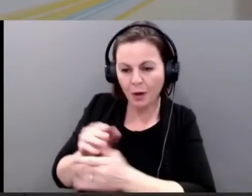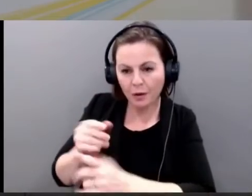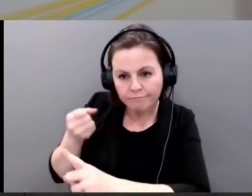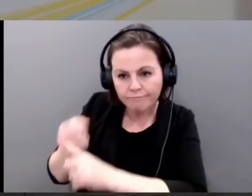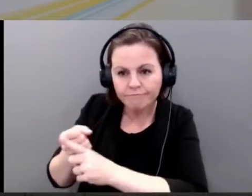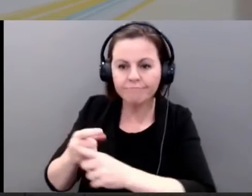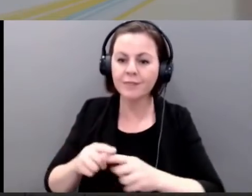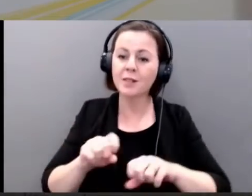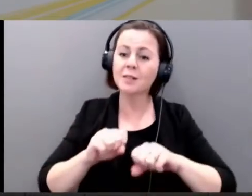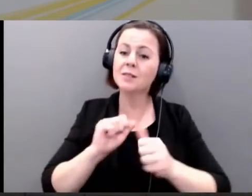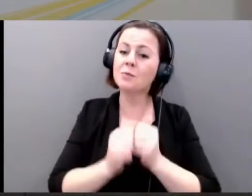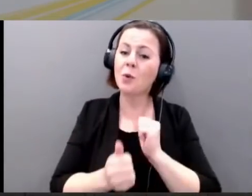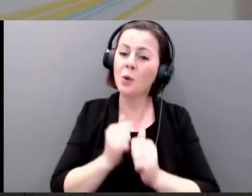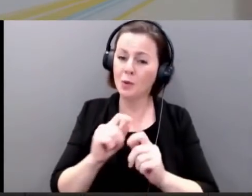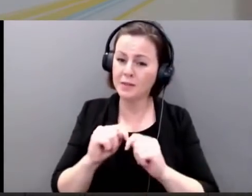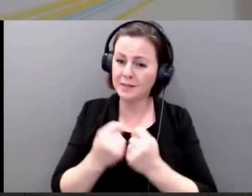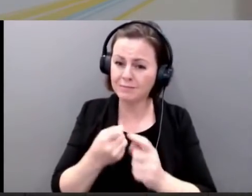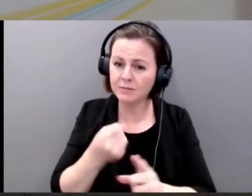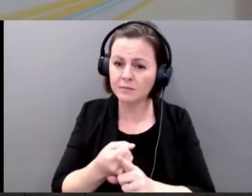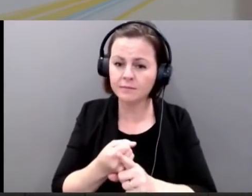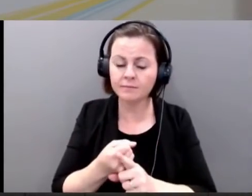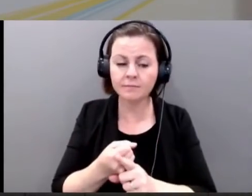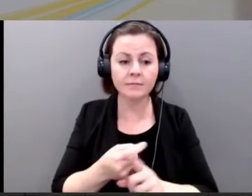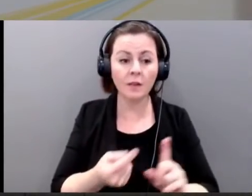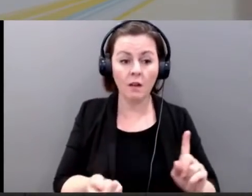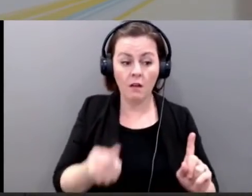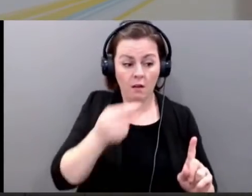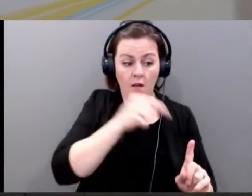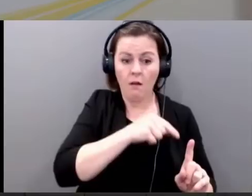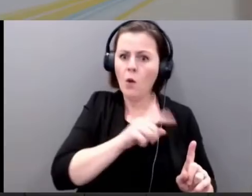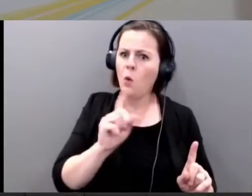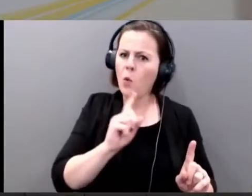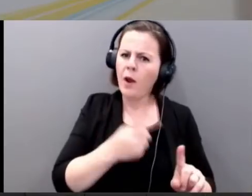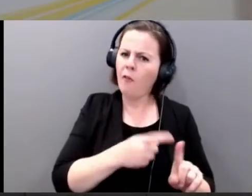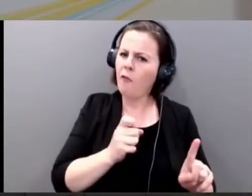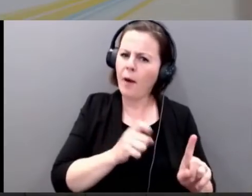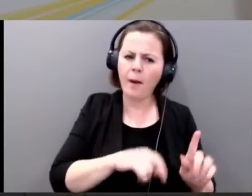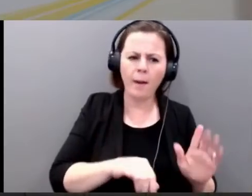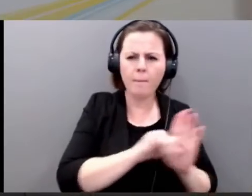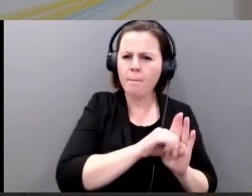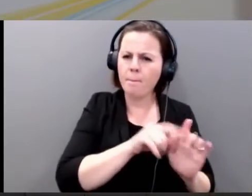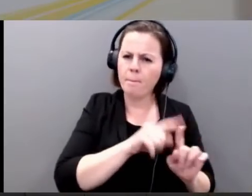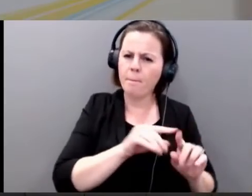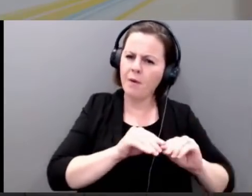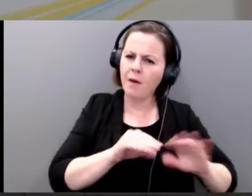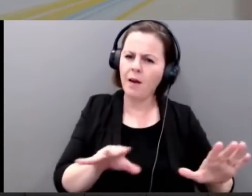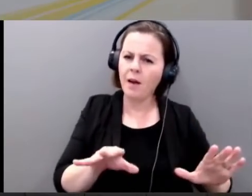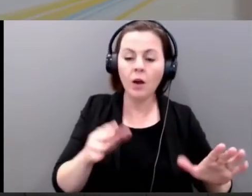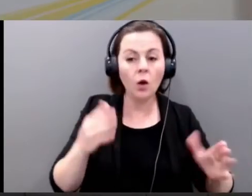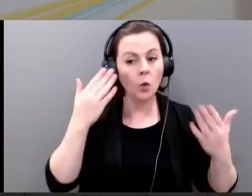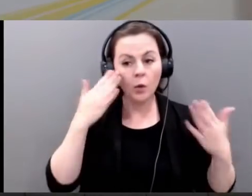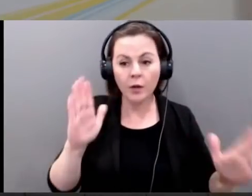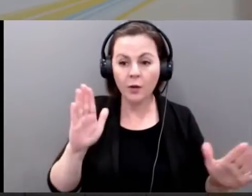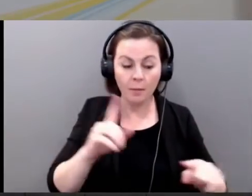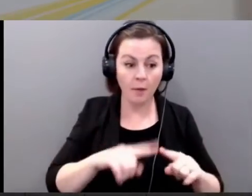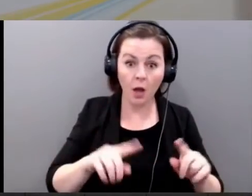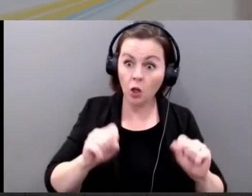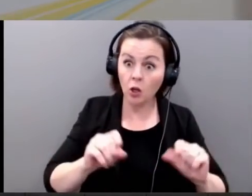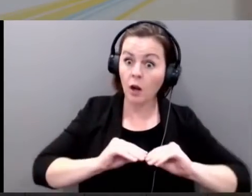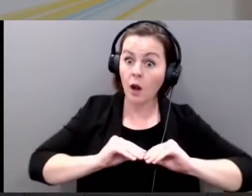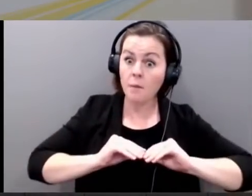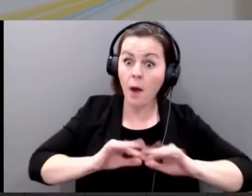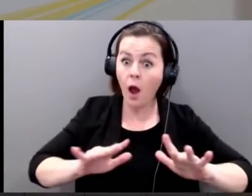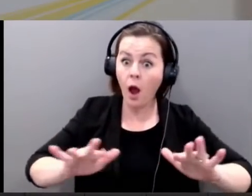we do not know the source of the current outbreak, we are unable to predict how large and how far-reaching it may become. We need time to